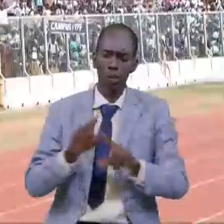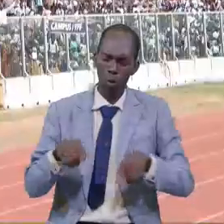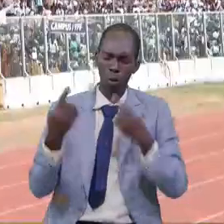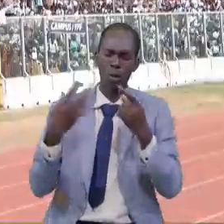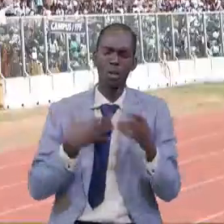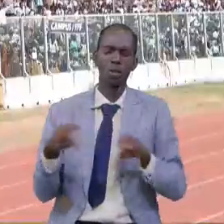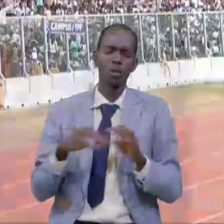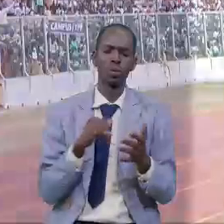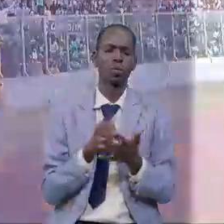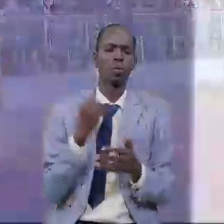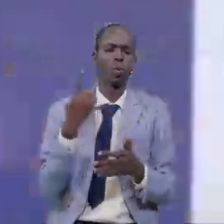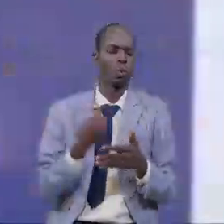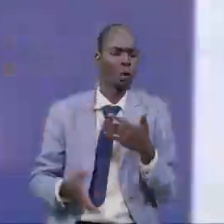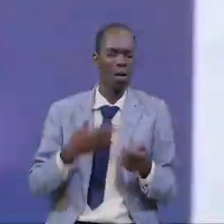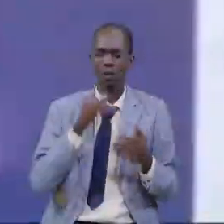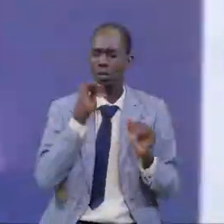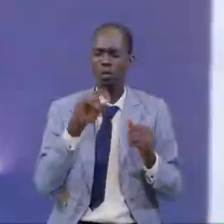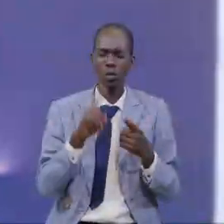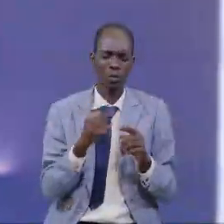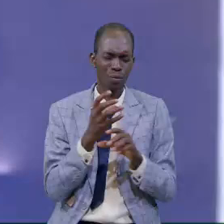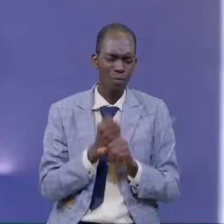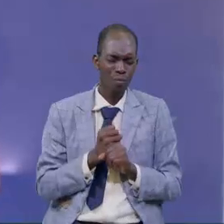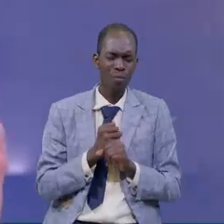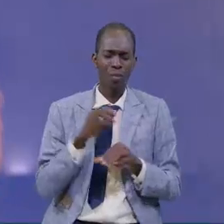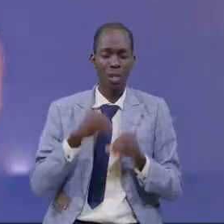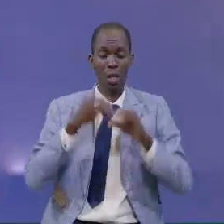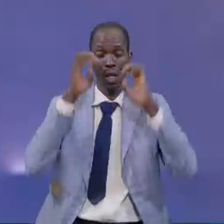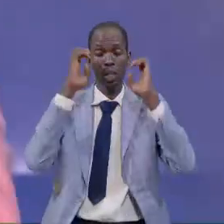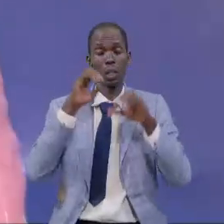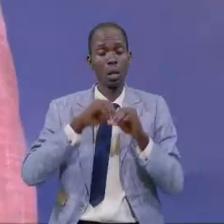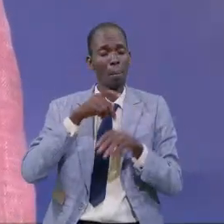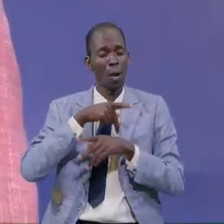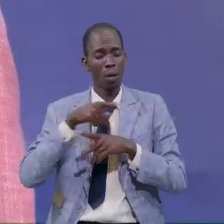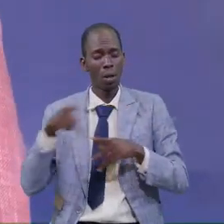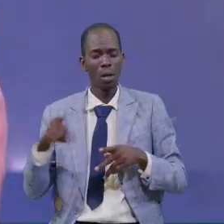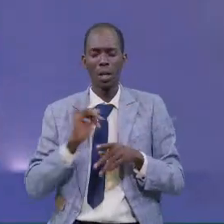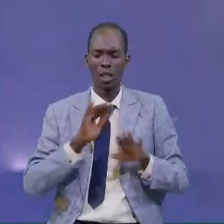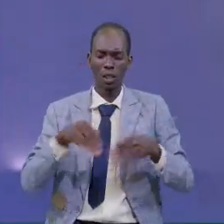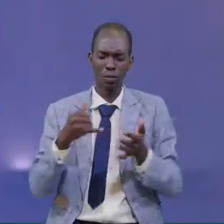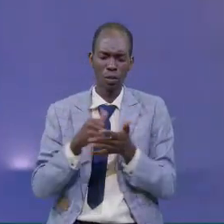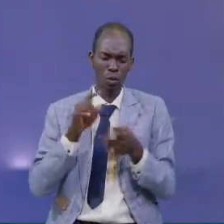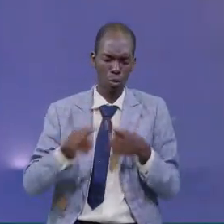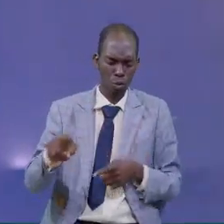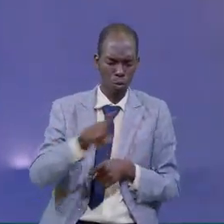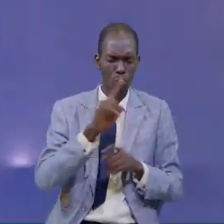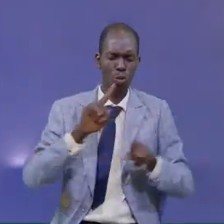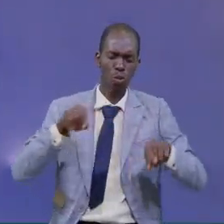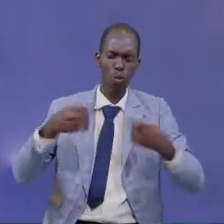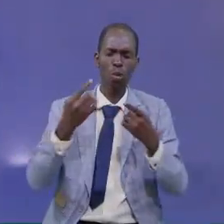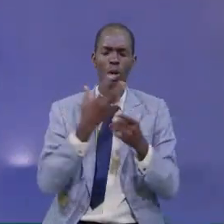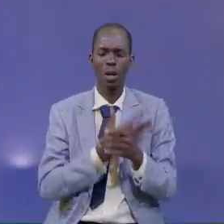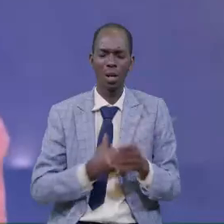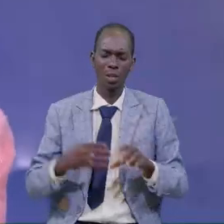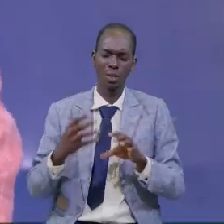I couldn't achieve in education, in profession, I pass it on to you. Go and help